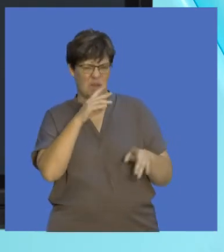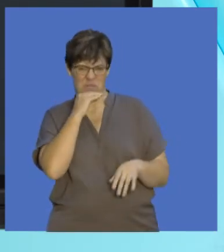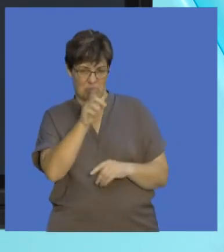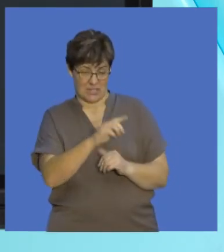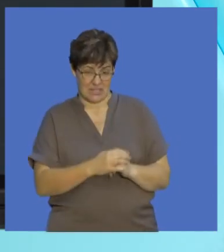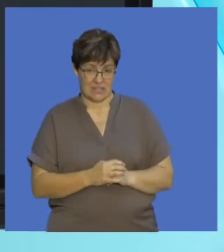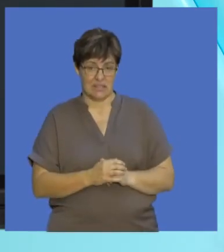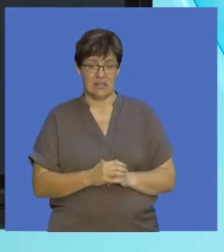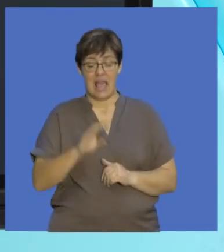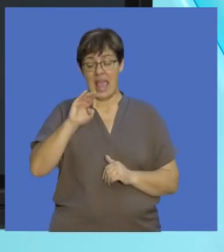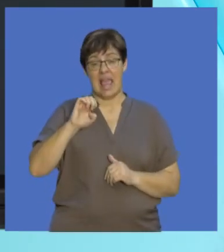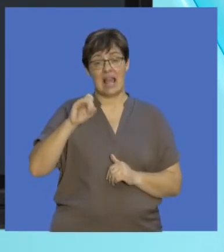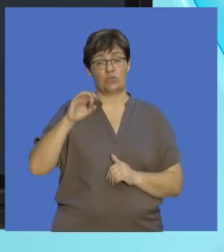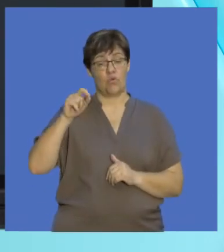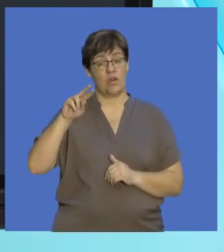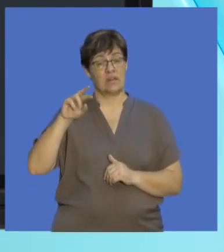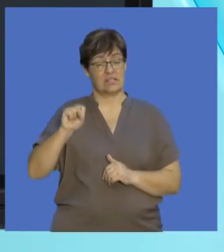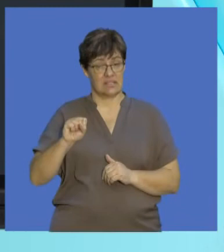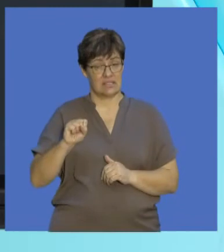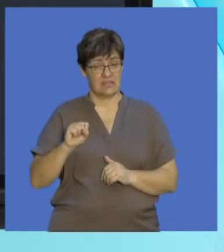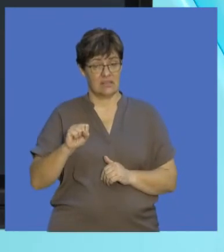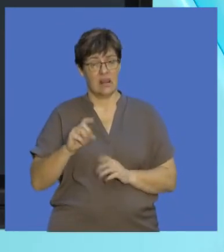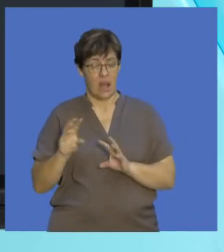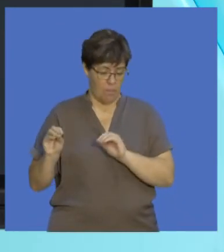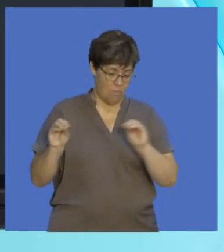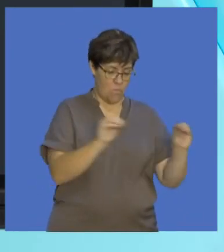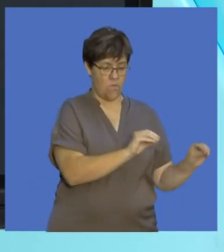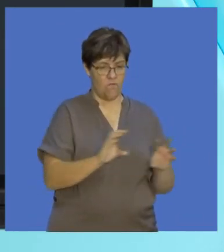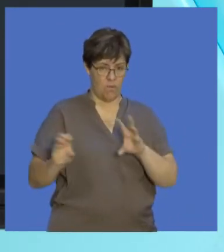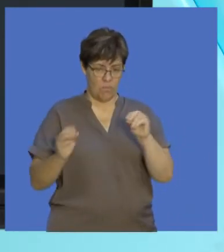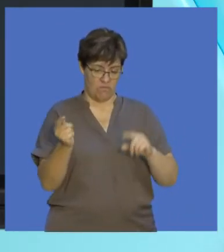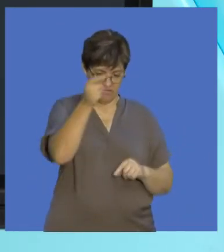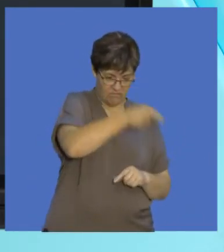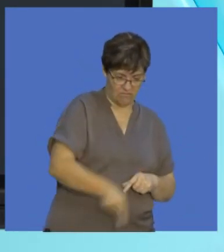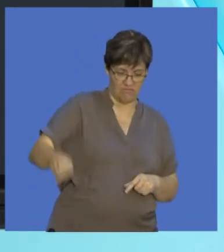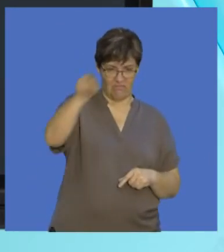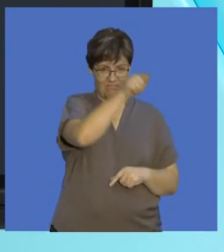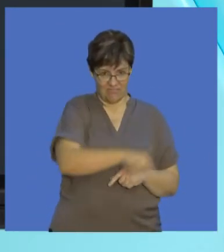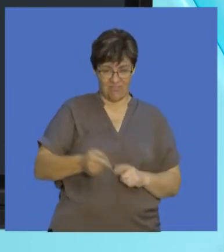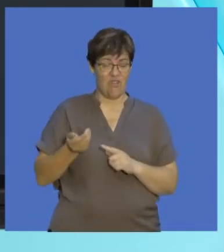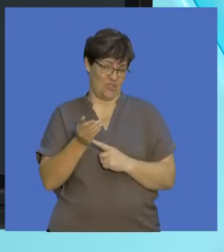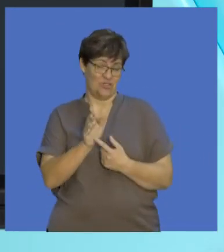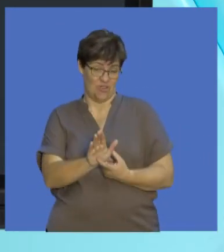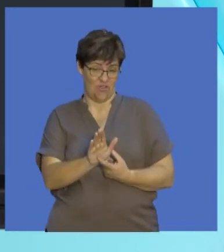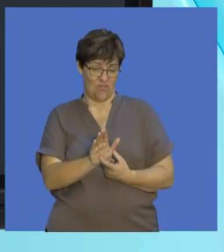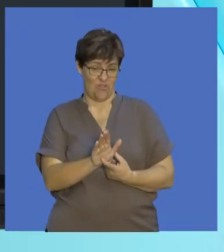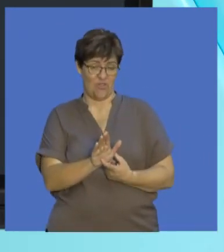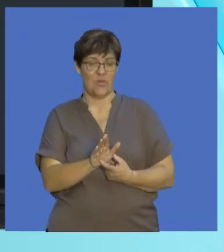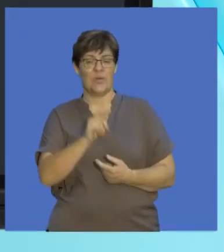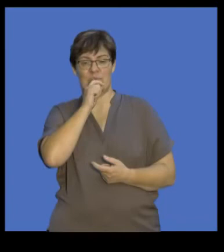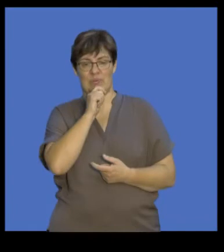what that simply means, okay? So electrons are the ones that actually move through the circuit. We'll demonstrate